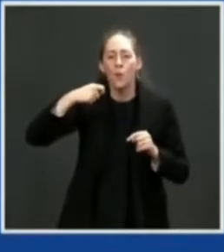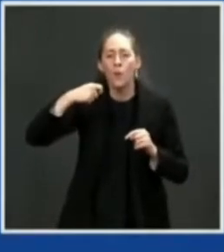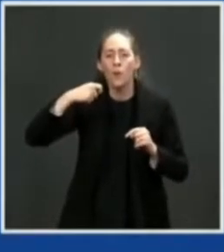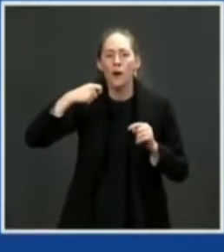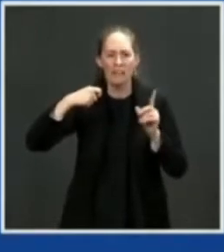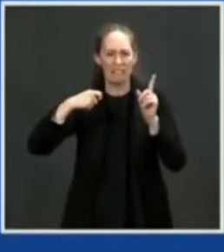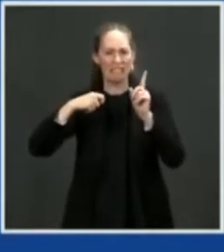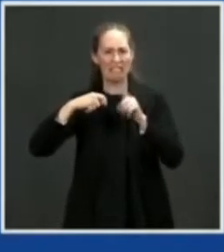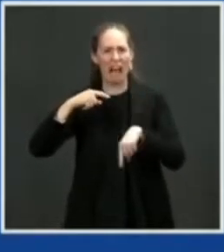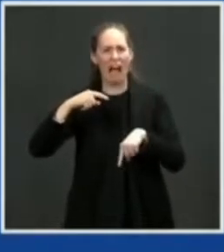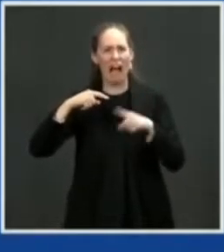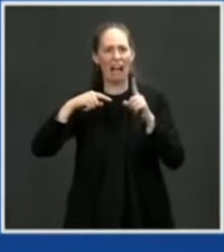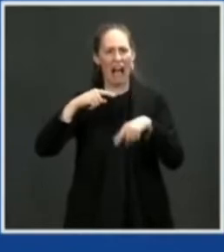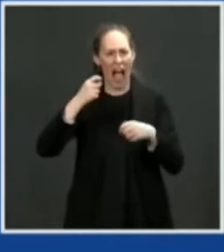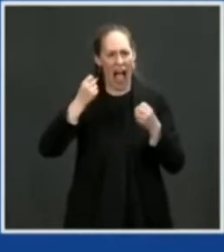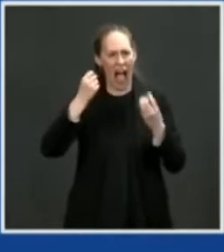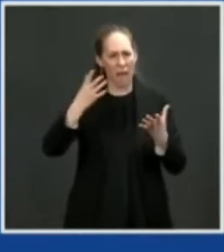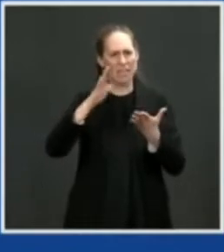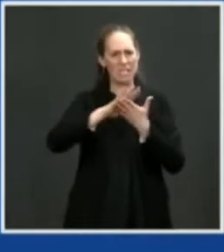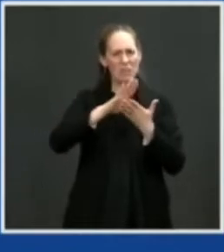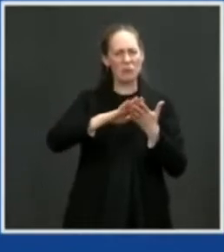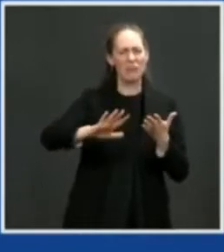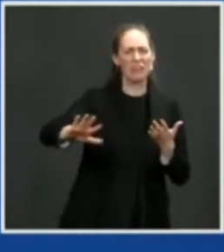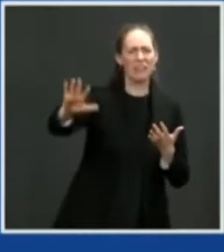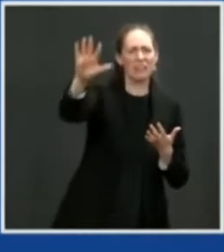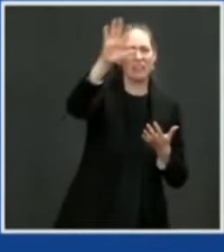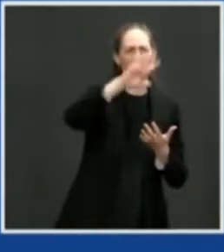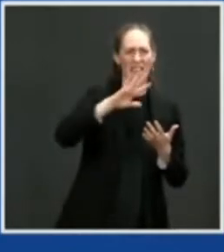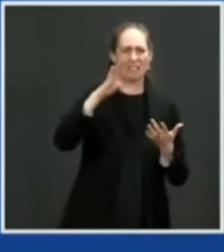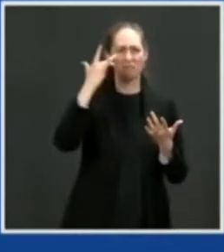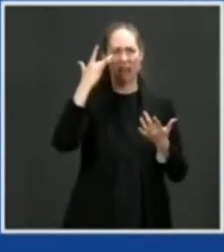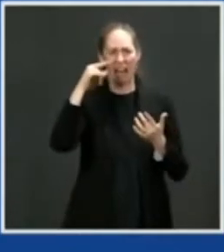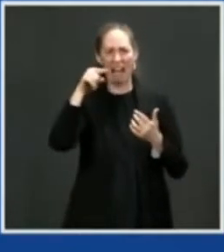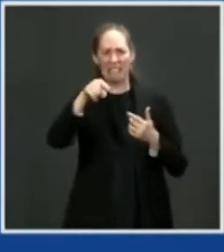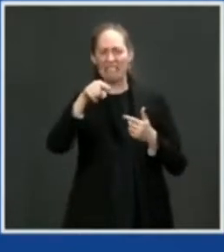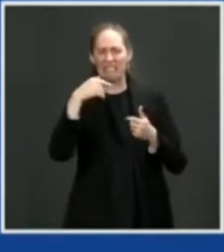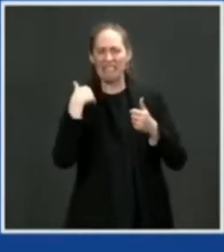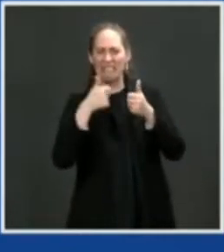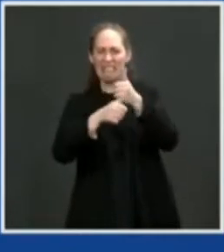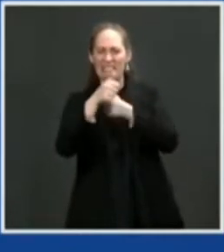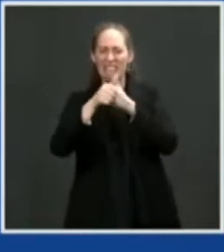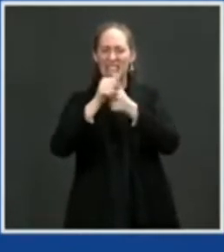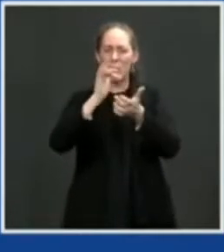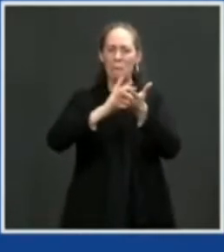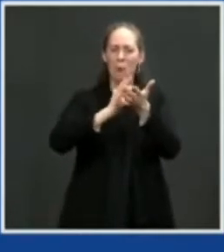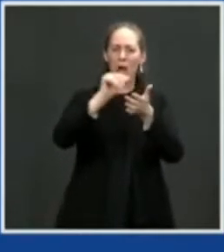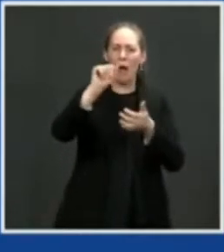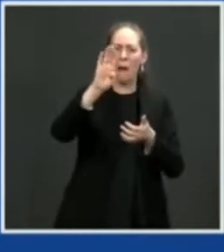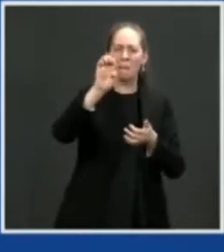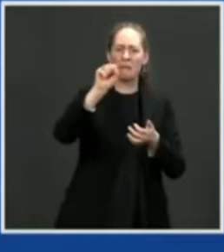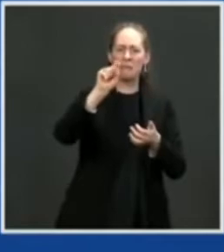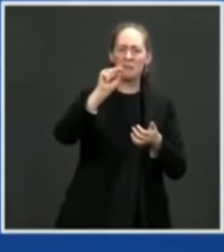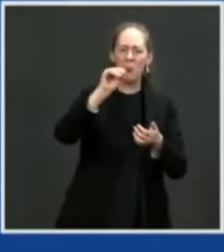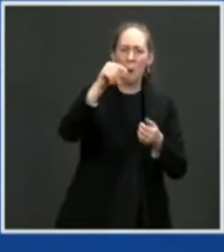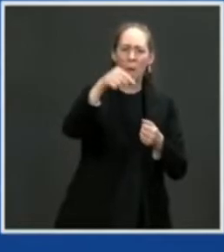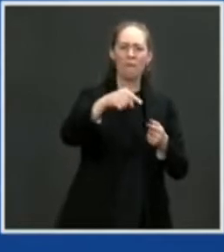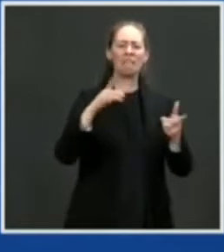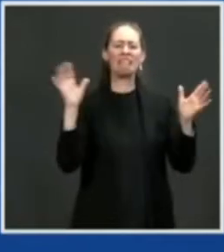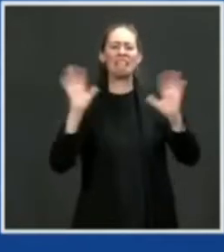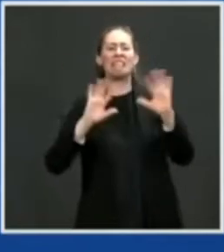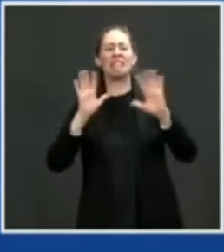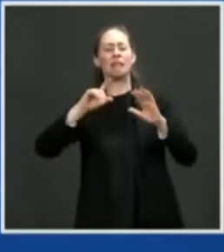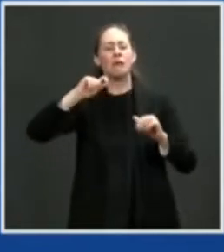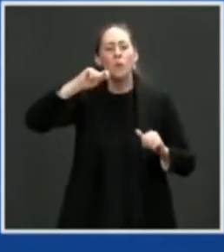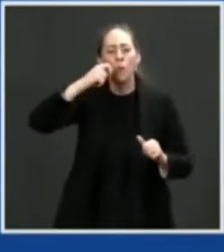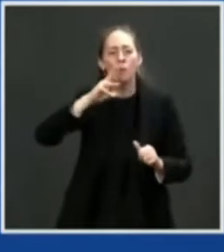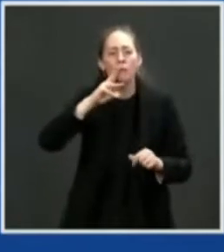position where disgusting fountains, the there's little kids asbestos? lick. How many schools in America we're sending our kids to don't